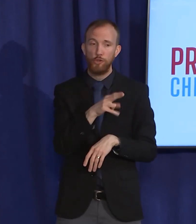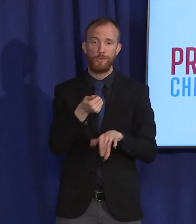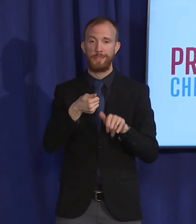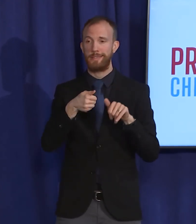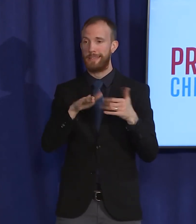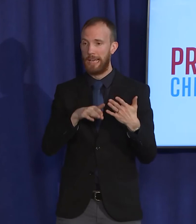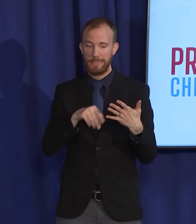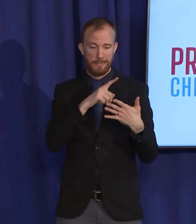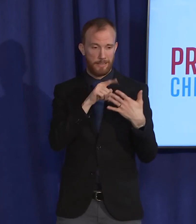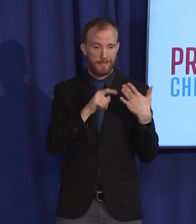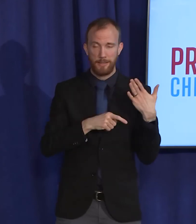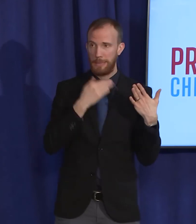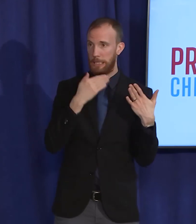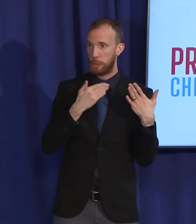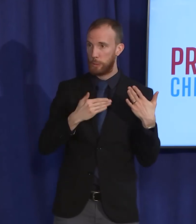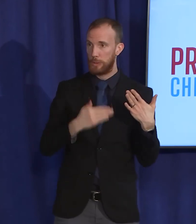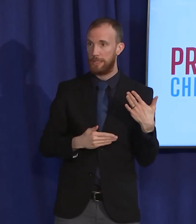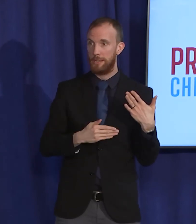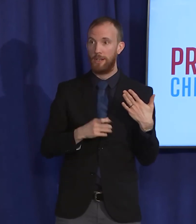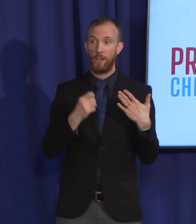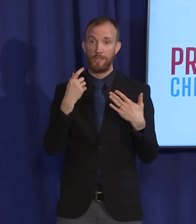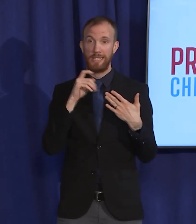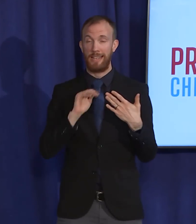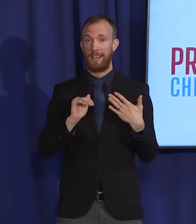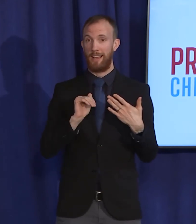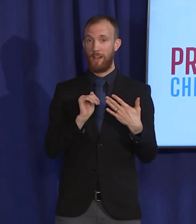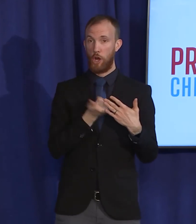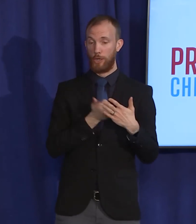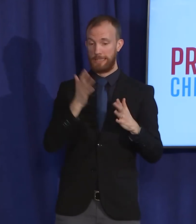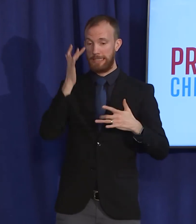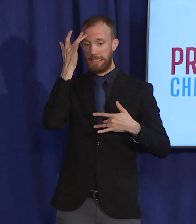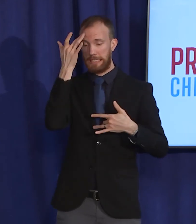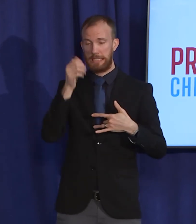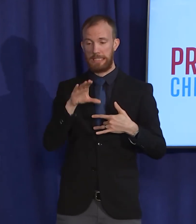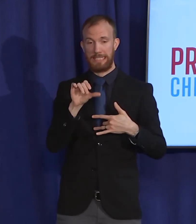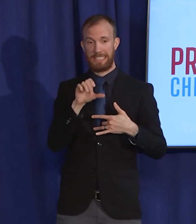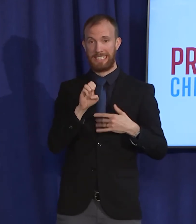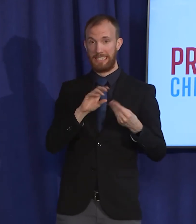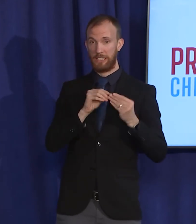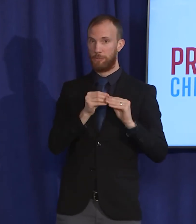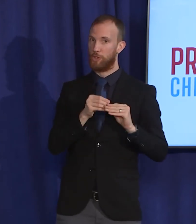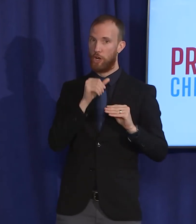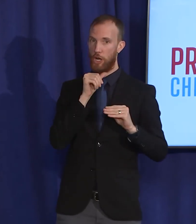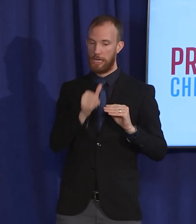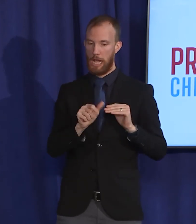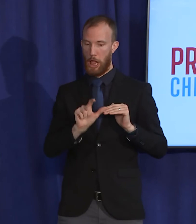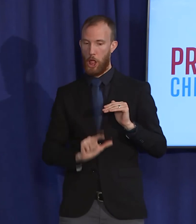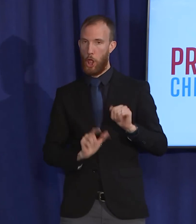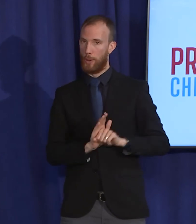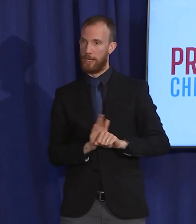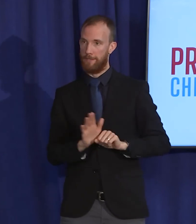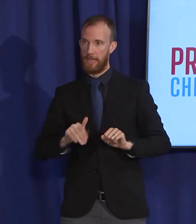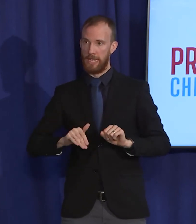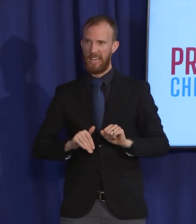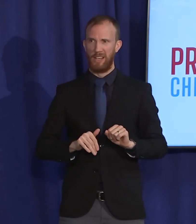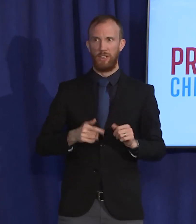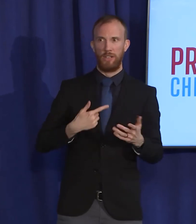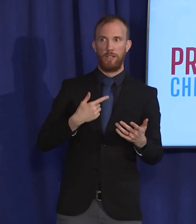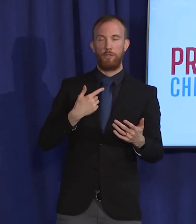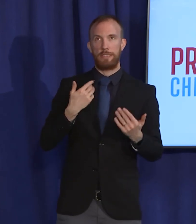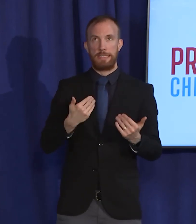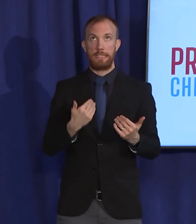cases, as you note, are not at that lower rate yet. I really need those to get under 200 cases per day. As of today, we're sitting